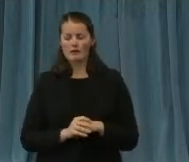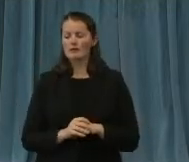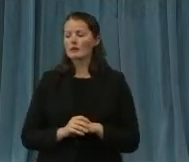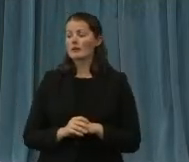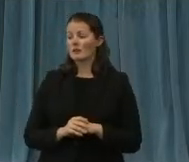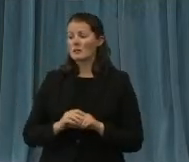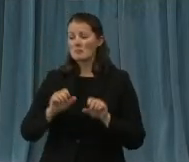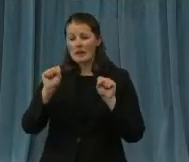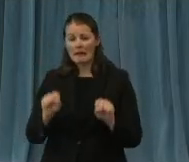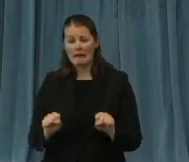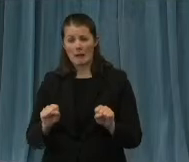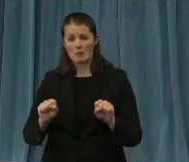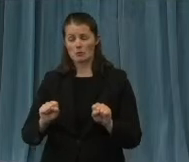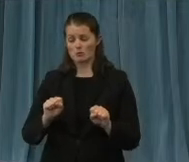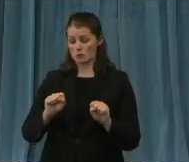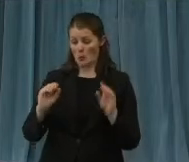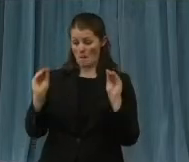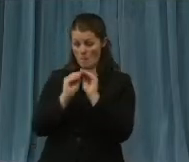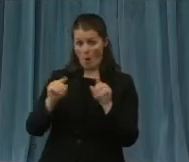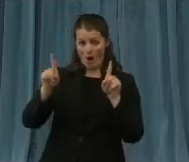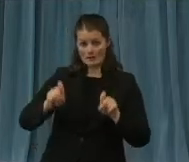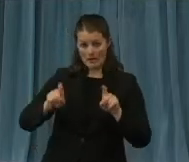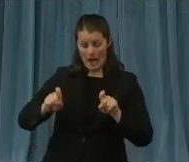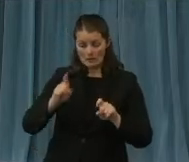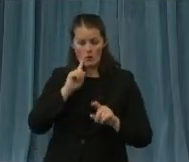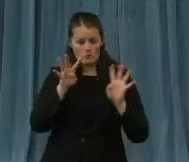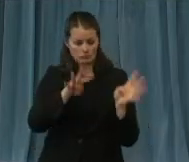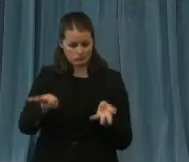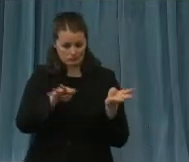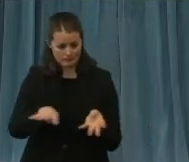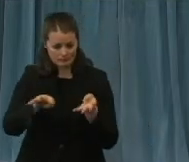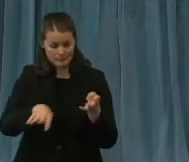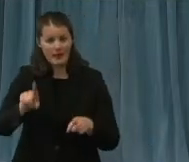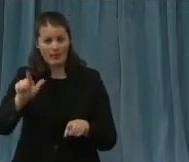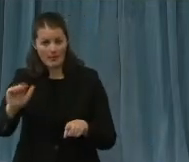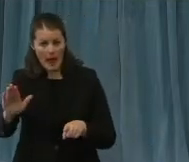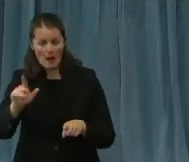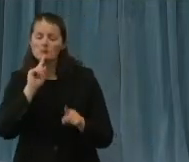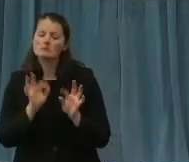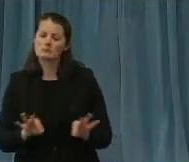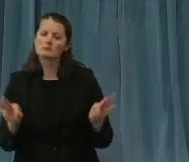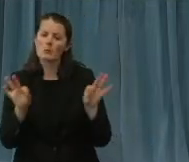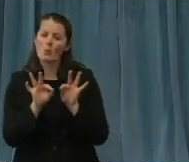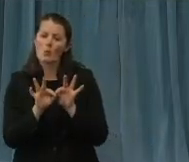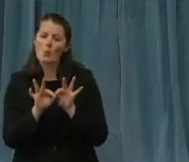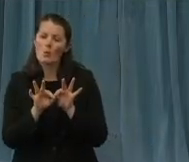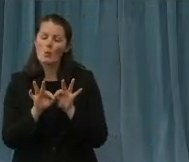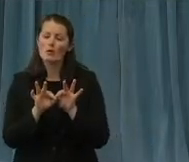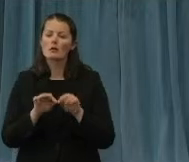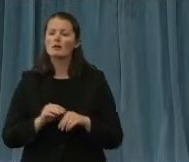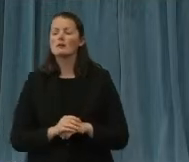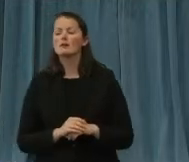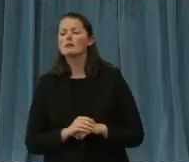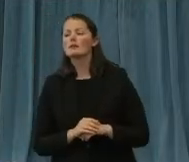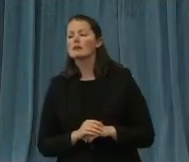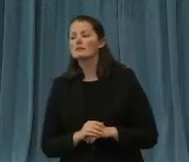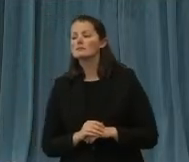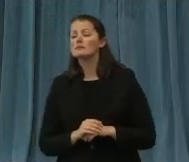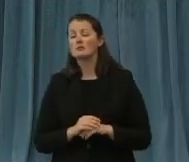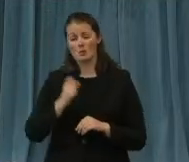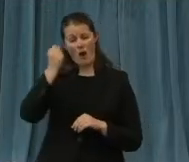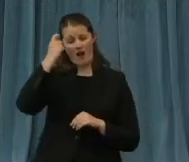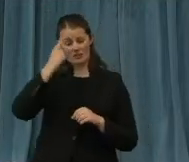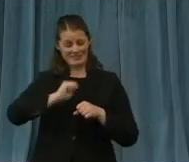to understanding what the current situation in Nevada is. We have limited information available to characterize the spectrum of illness that